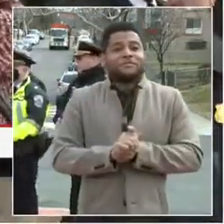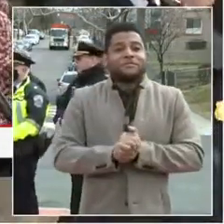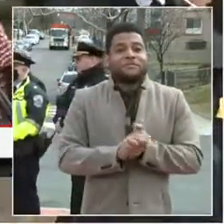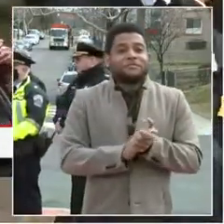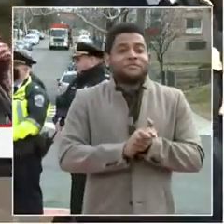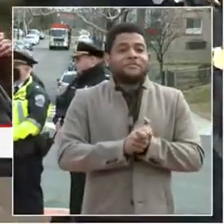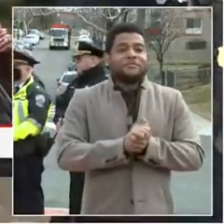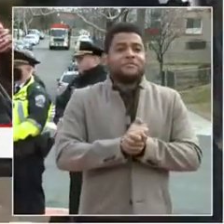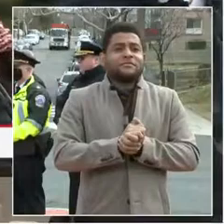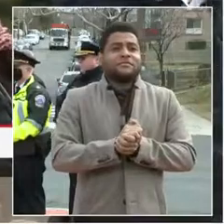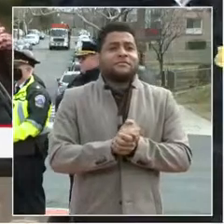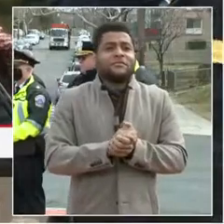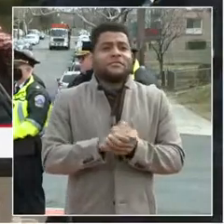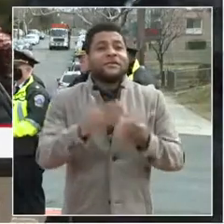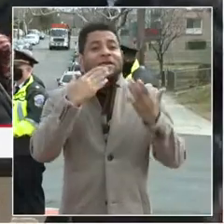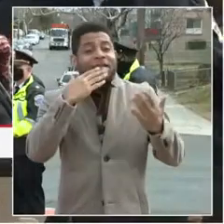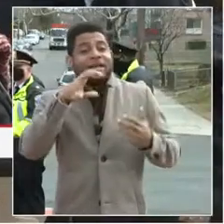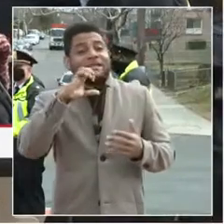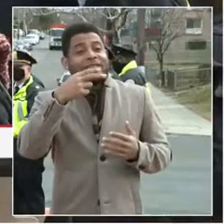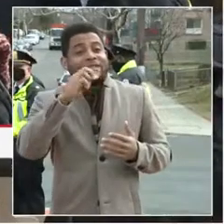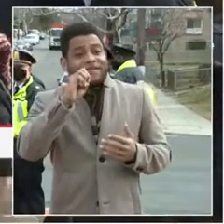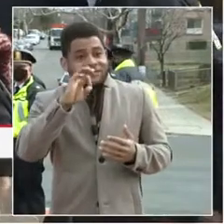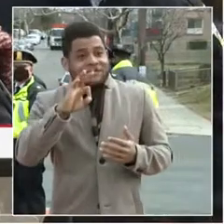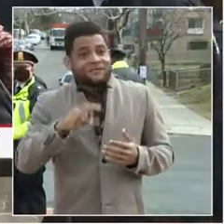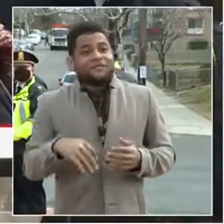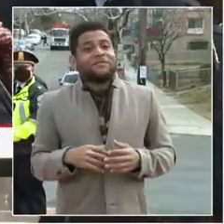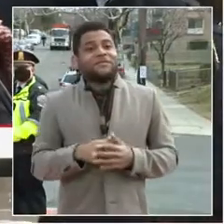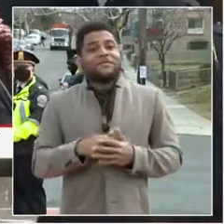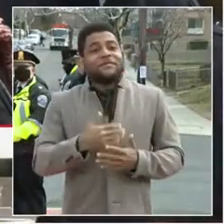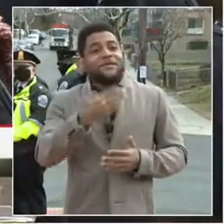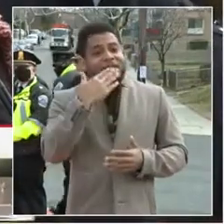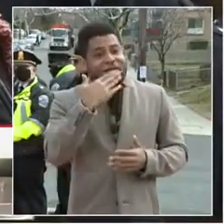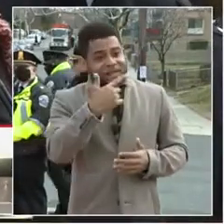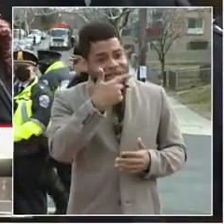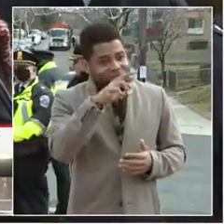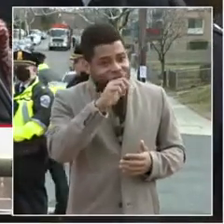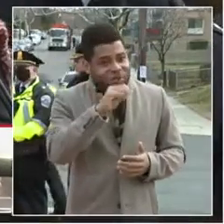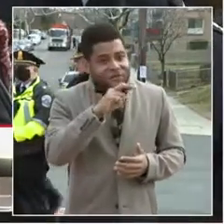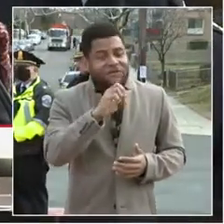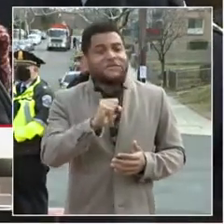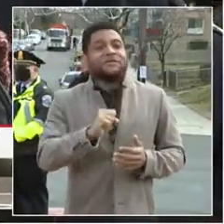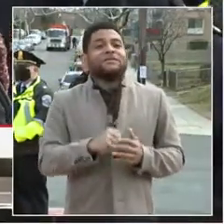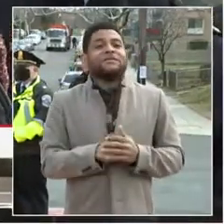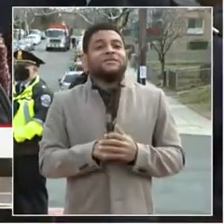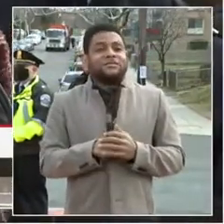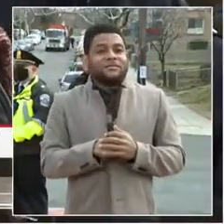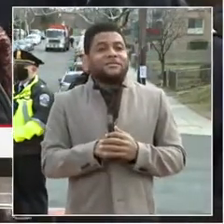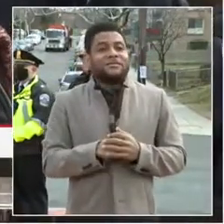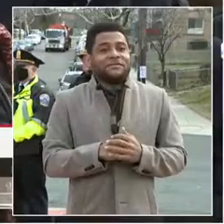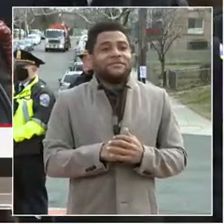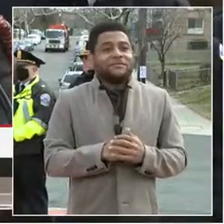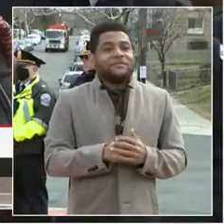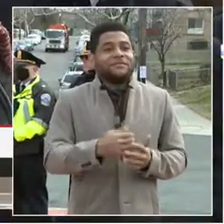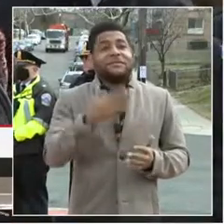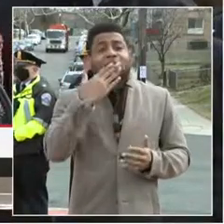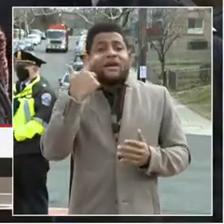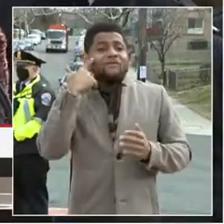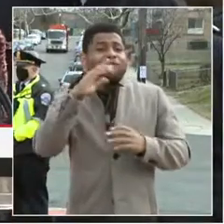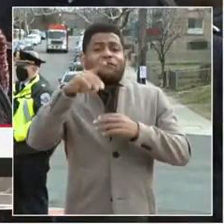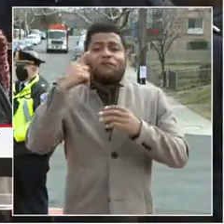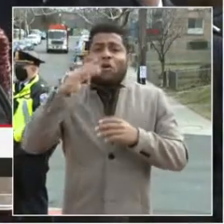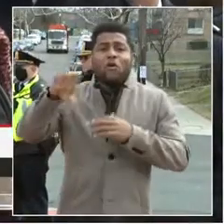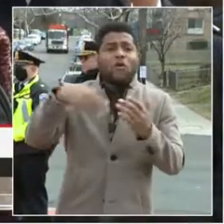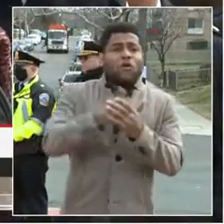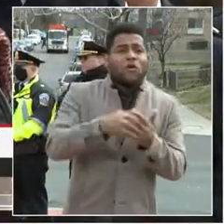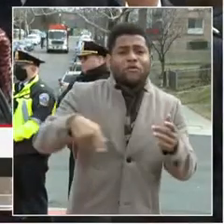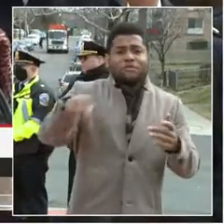Thank you, Chief. Thank you, U.S. Attorney Graves, and thanks in advance to all